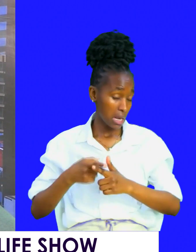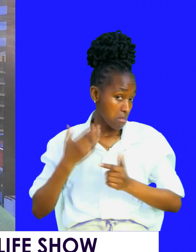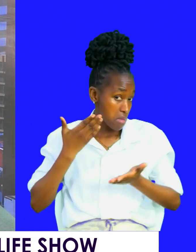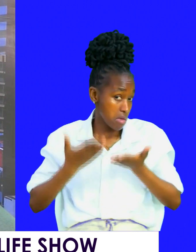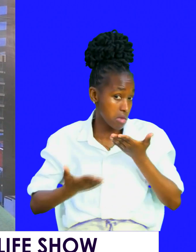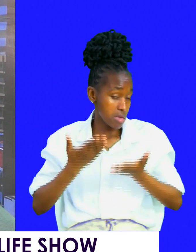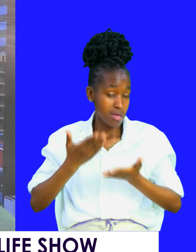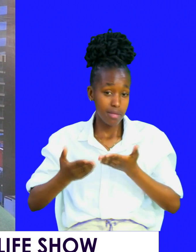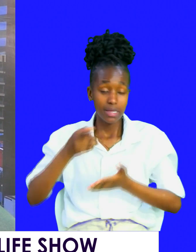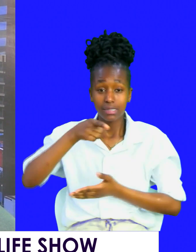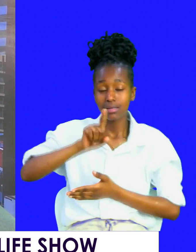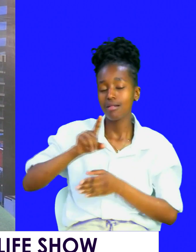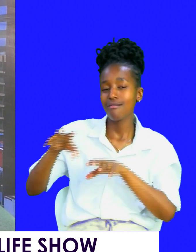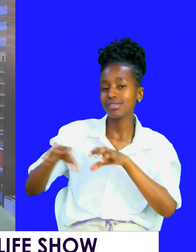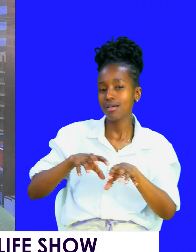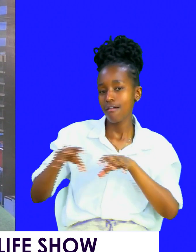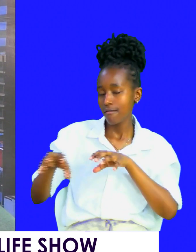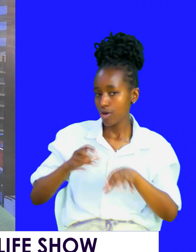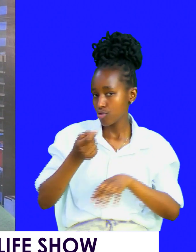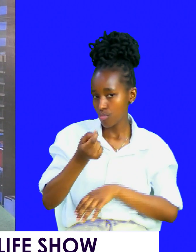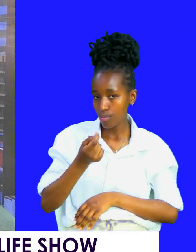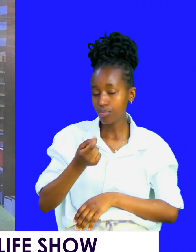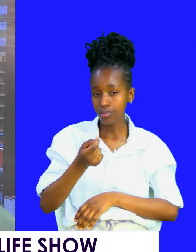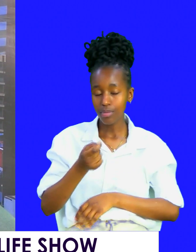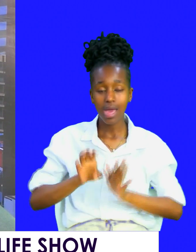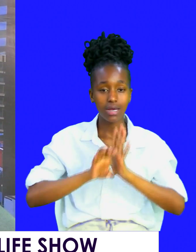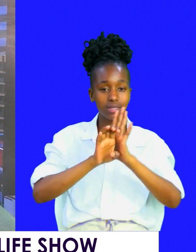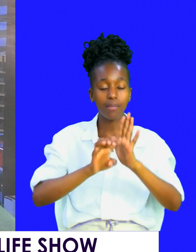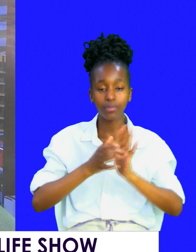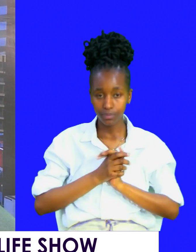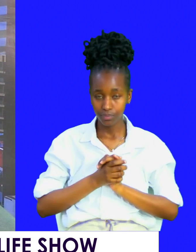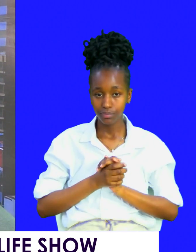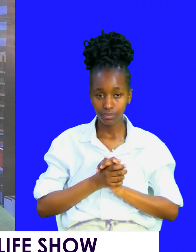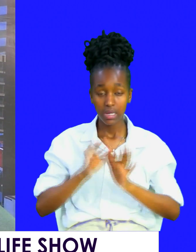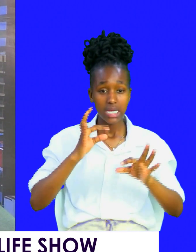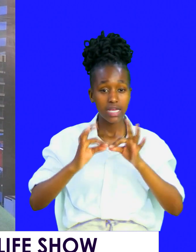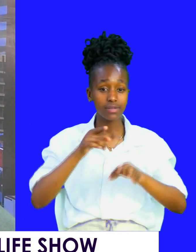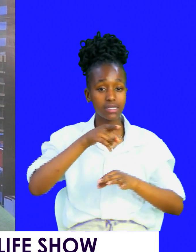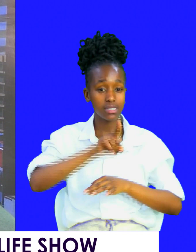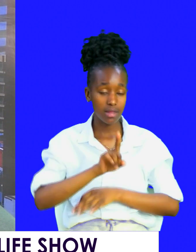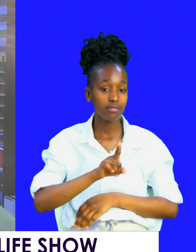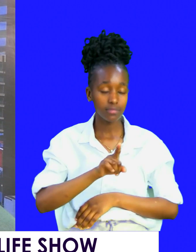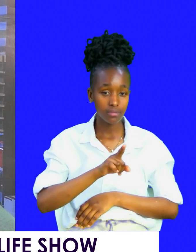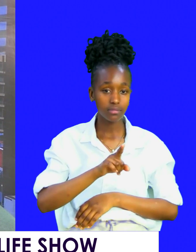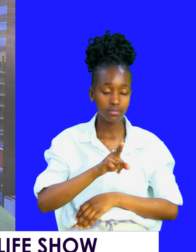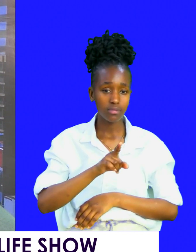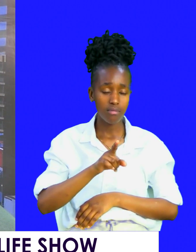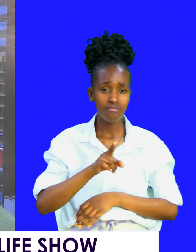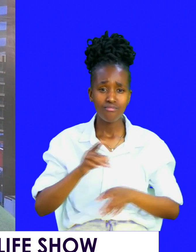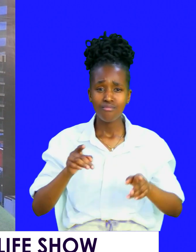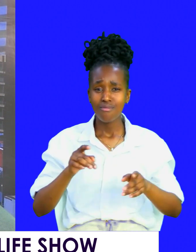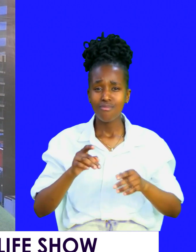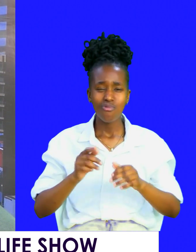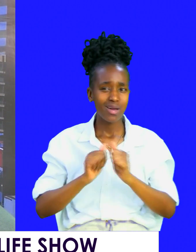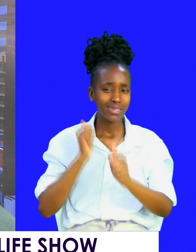the area that you're suffering in. For example, if you find yourself so much against